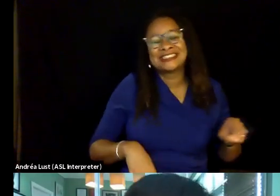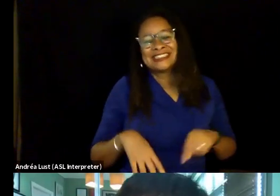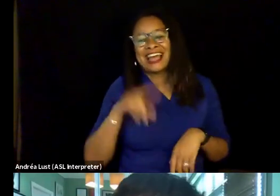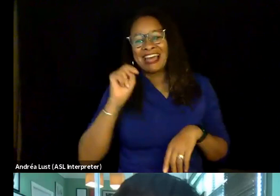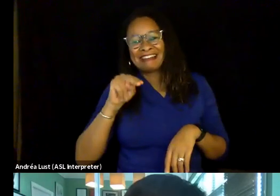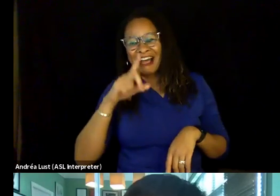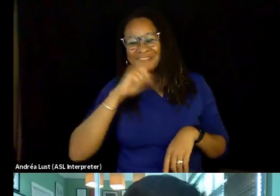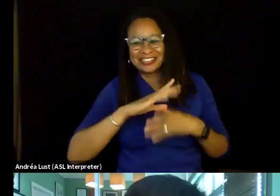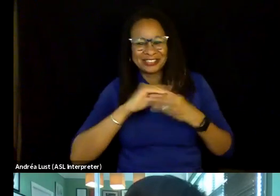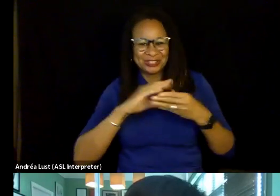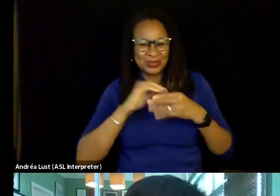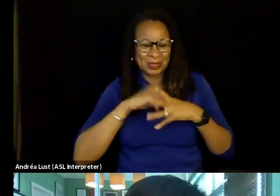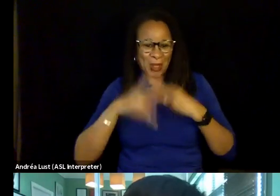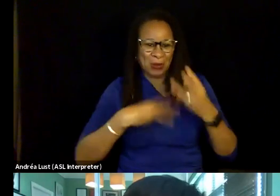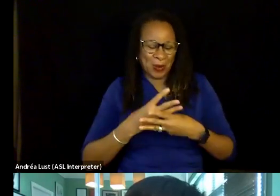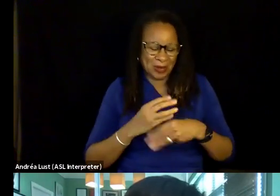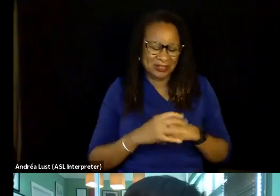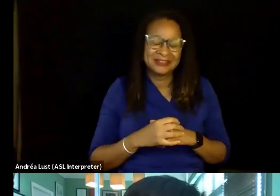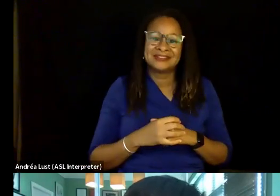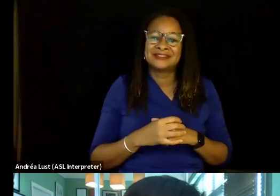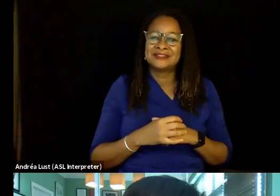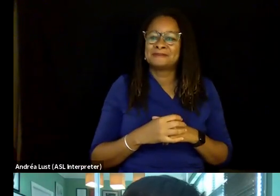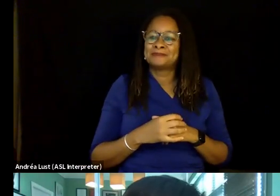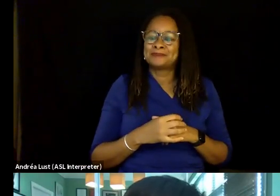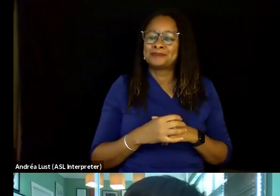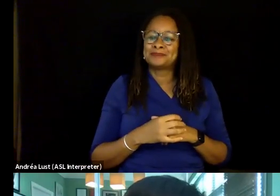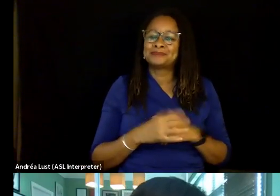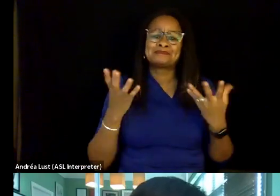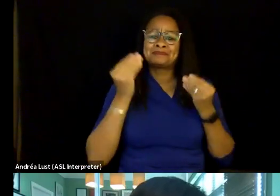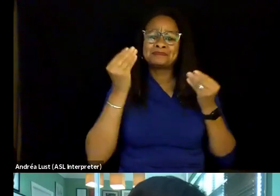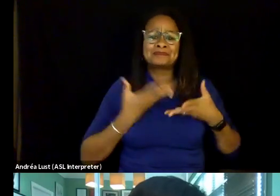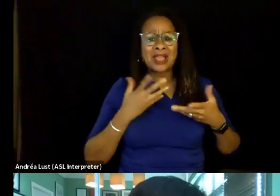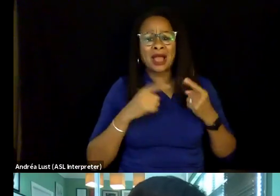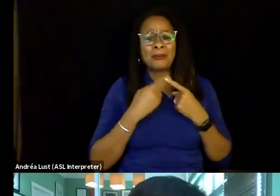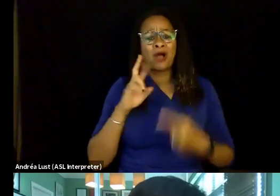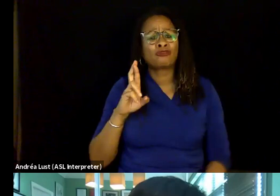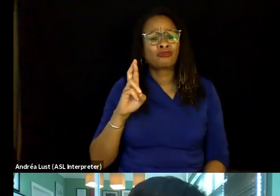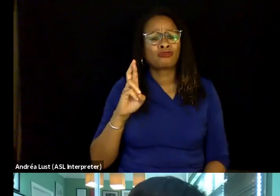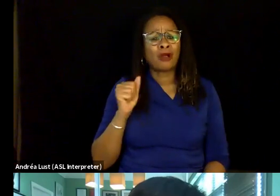Nonfiction stories in the world. So tell us about Ramona.